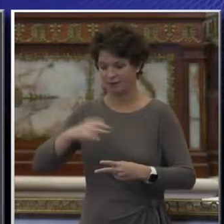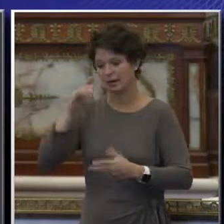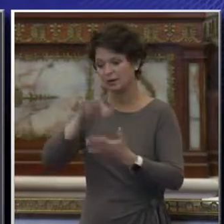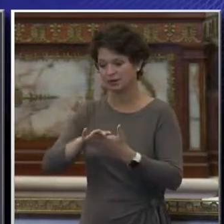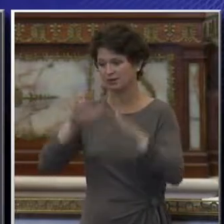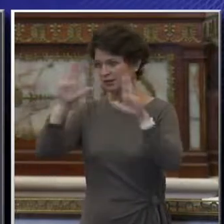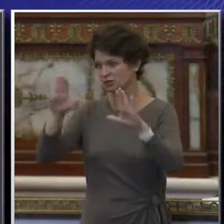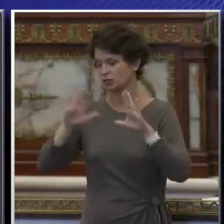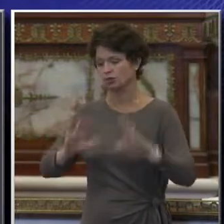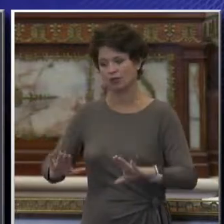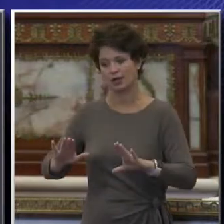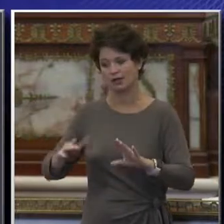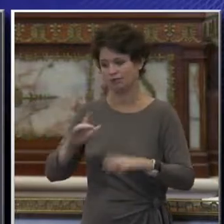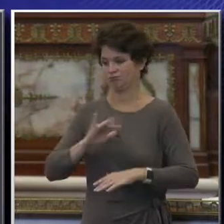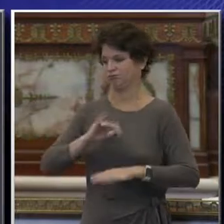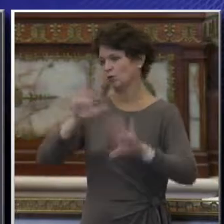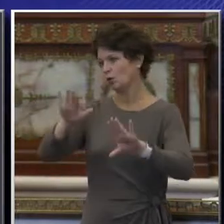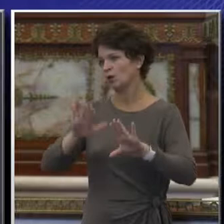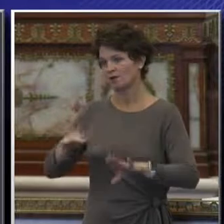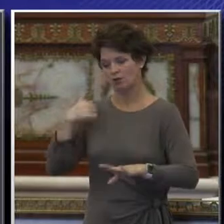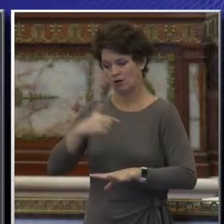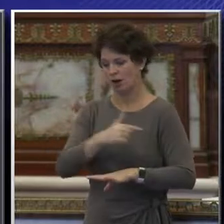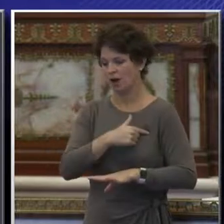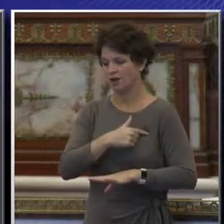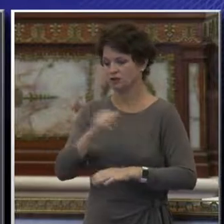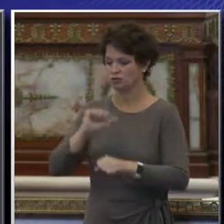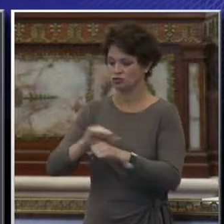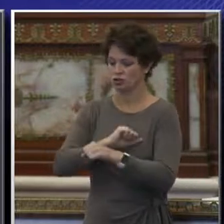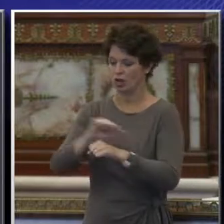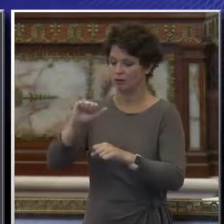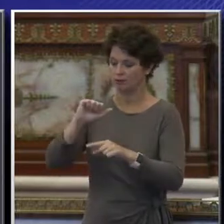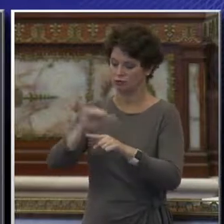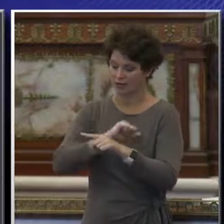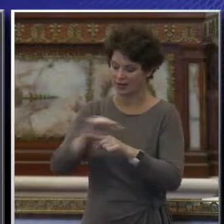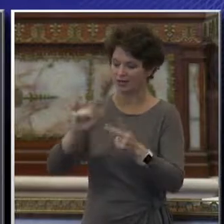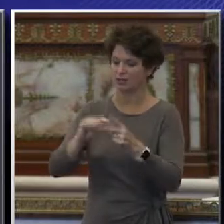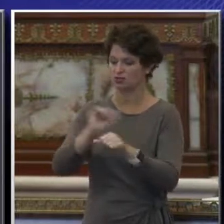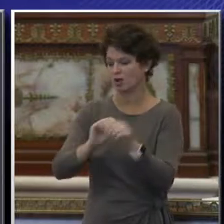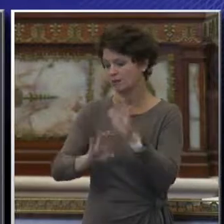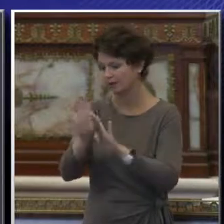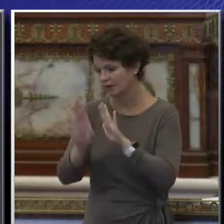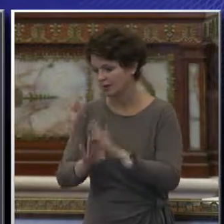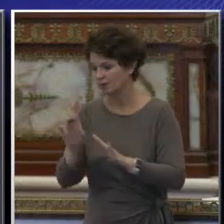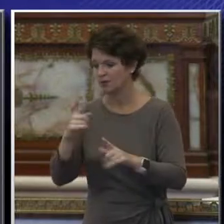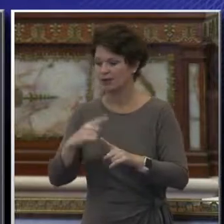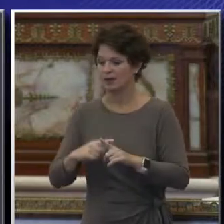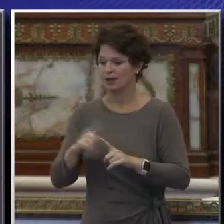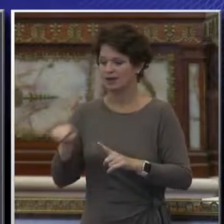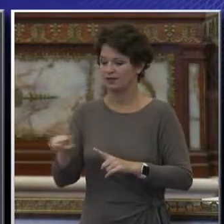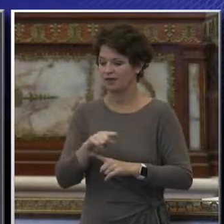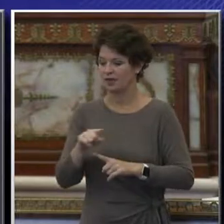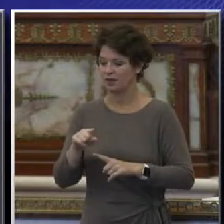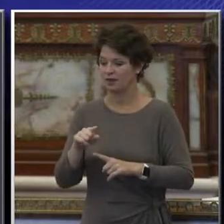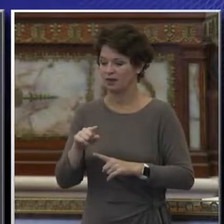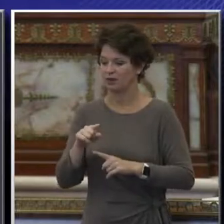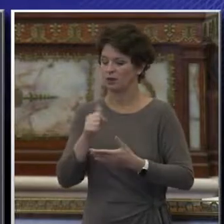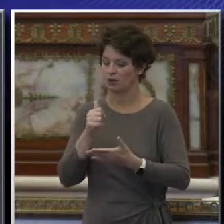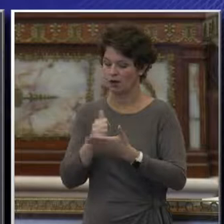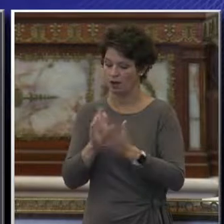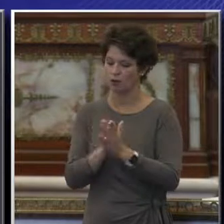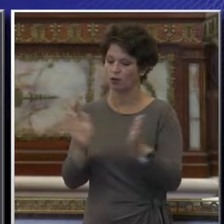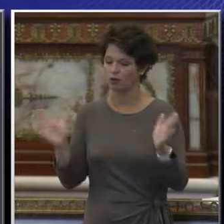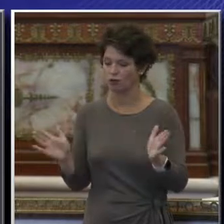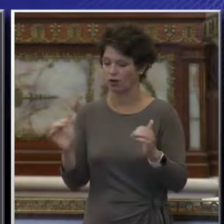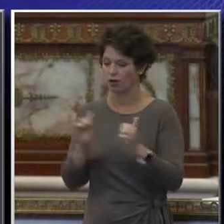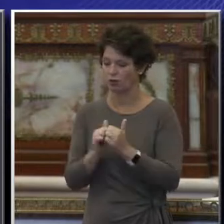be a great asset to this region when it comes to job training, job development, and they can give you more of the details overall on